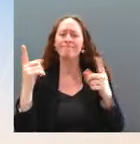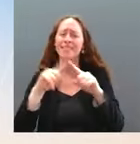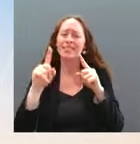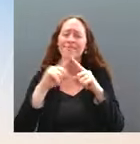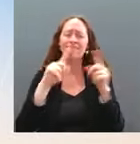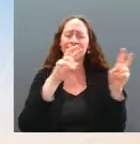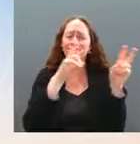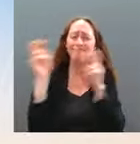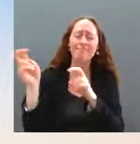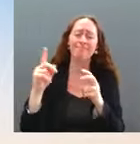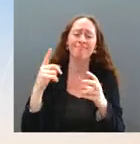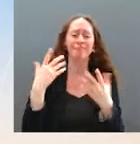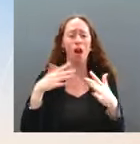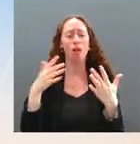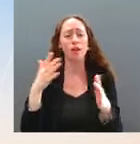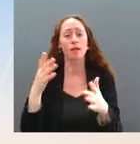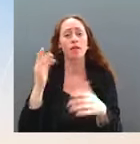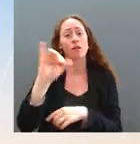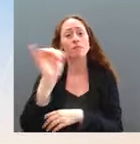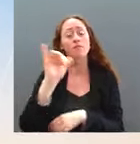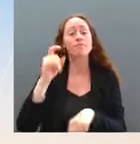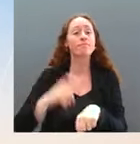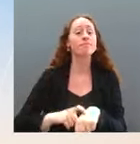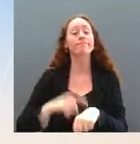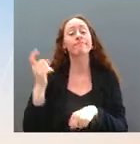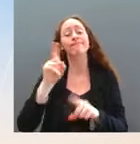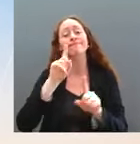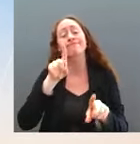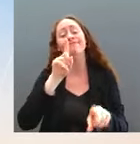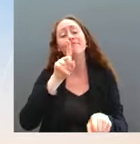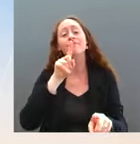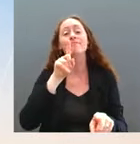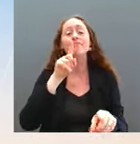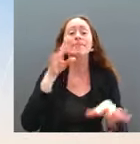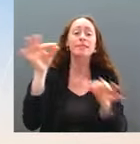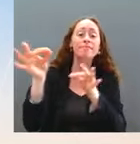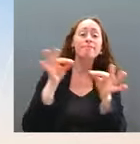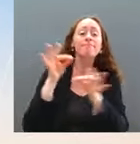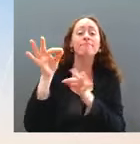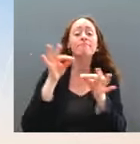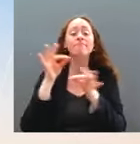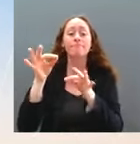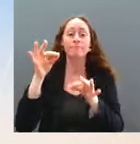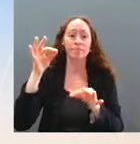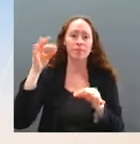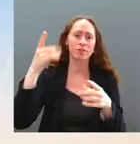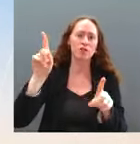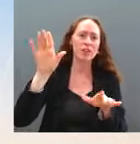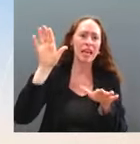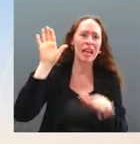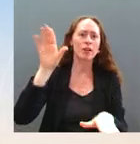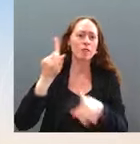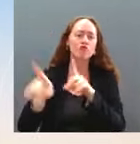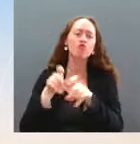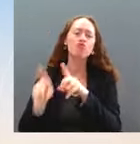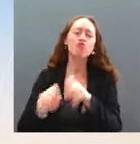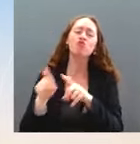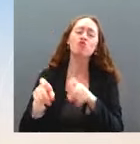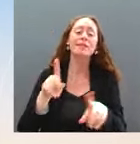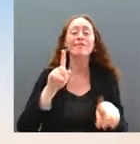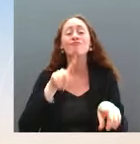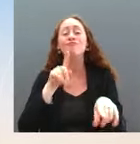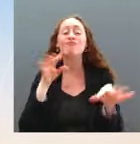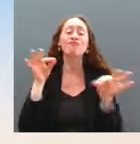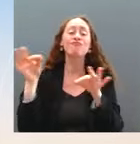nominee ever. We also functioned seamlessly with the Judiciary Committee and leadership, and we were conscientious about being a